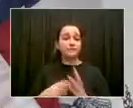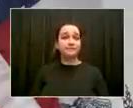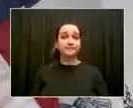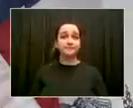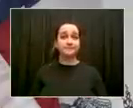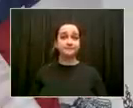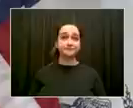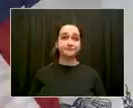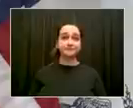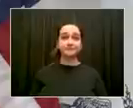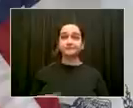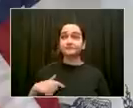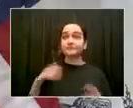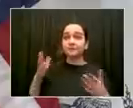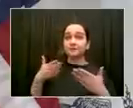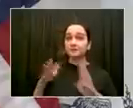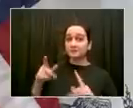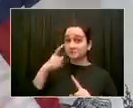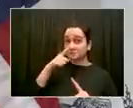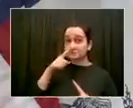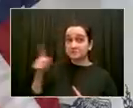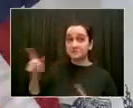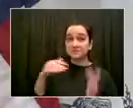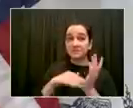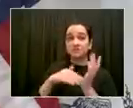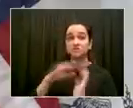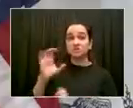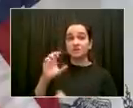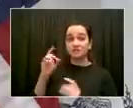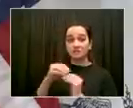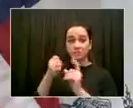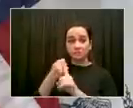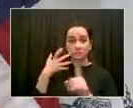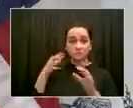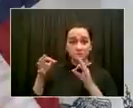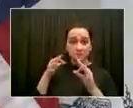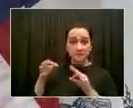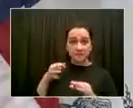a rate for how many doses we'll have available this week?